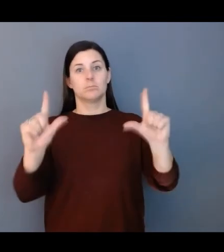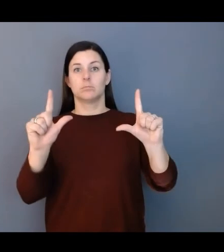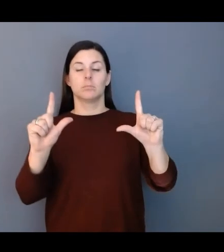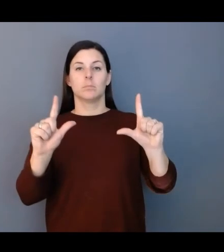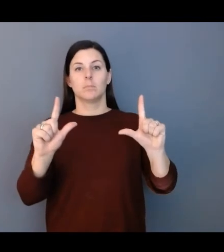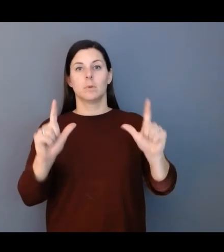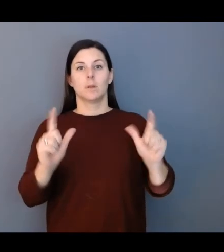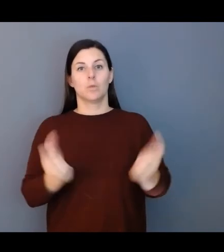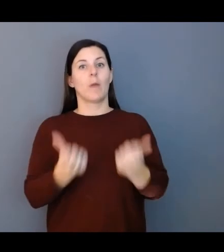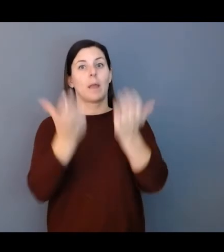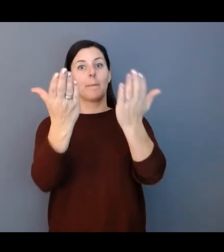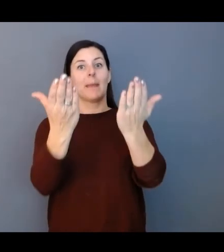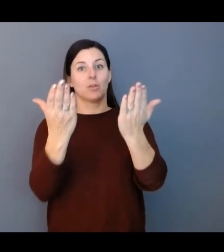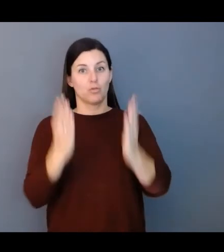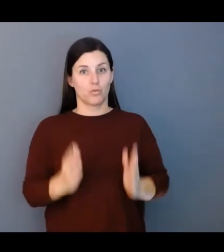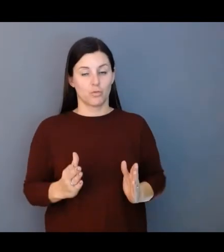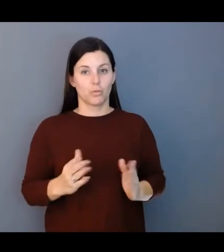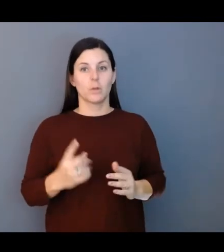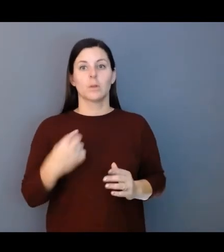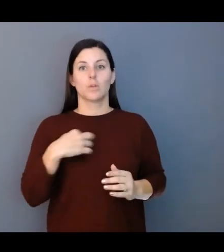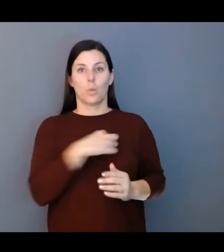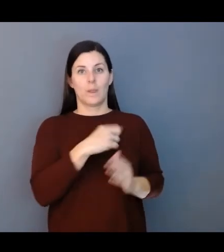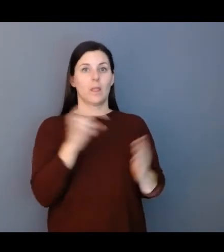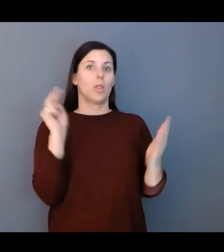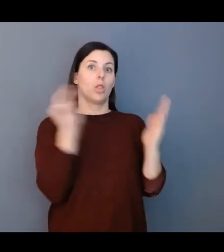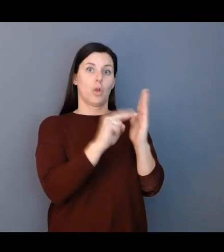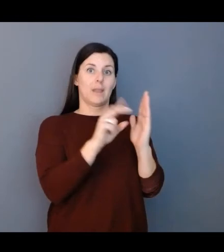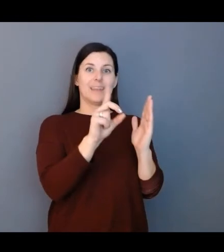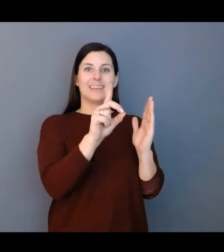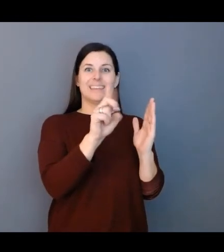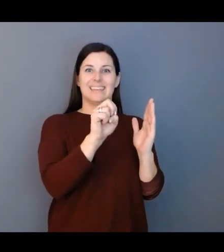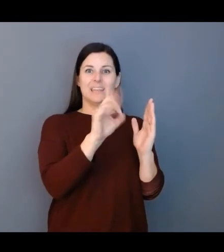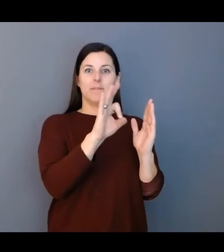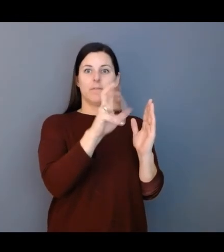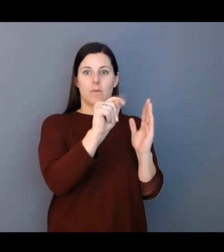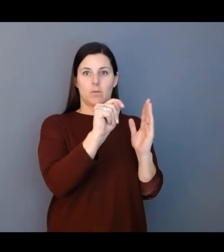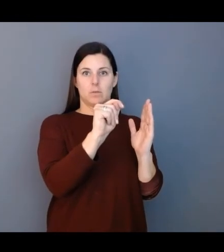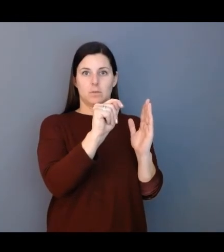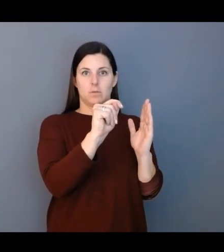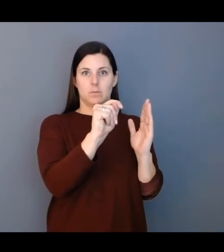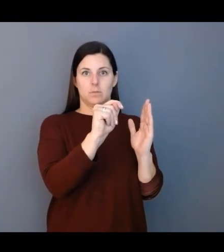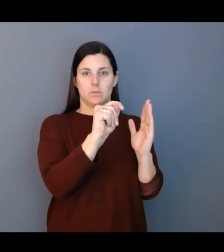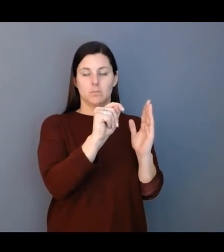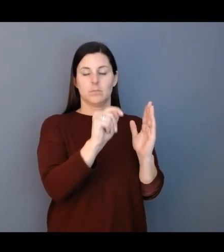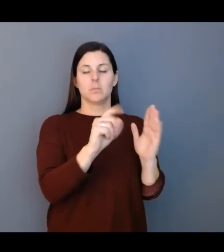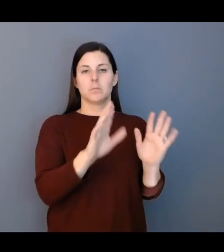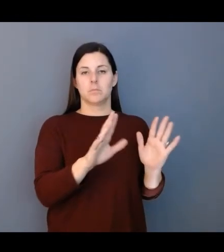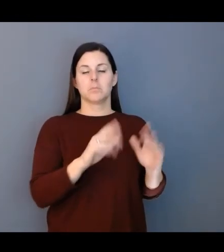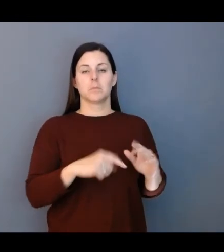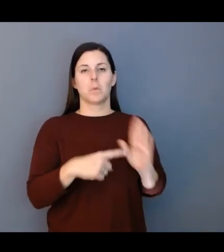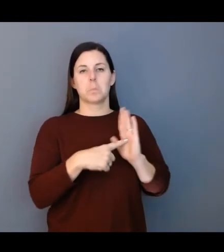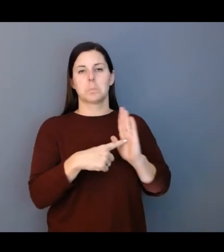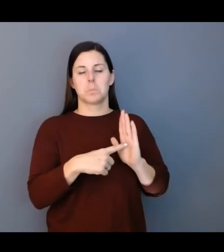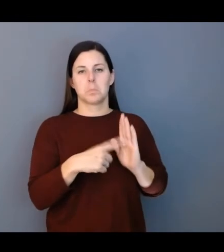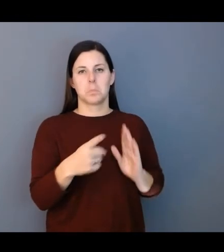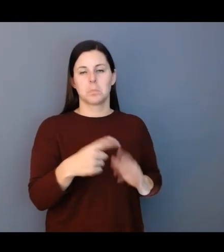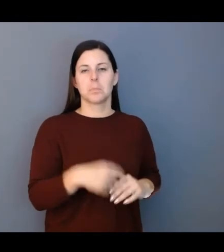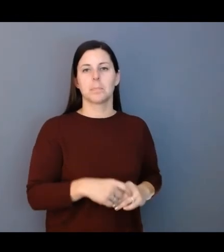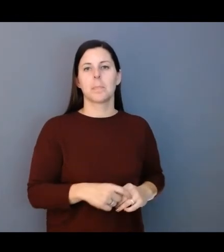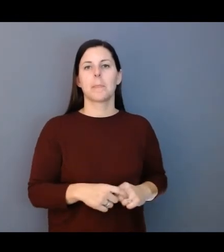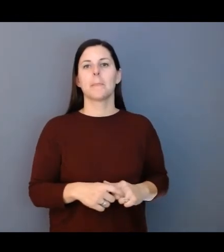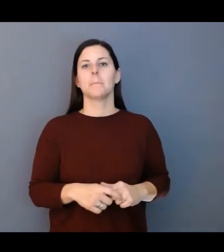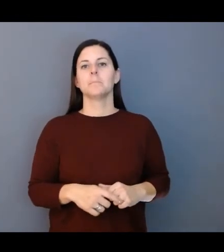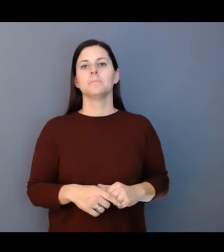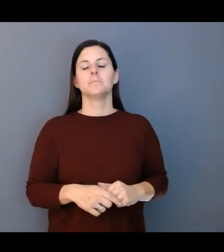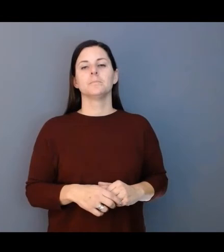recommender. Like I mentioned before, we are looking into the default experience where we just expect the model package version, which